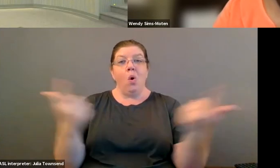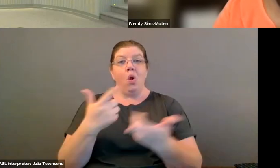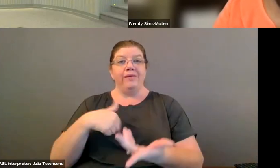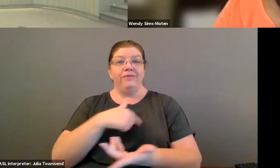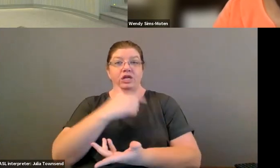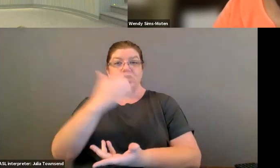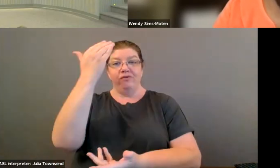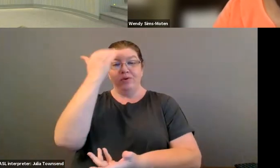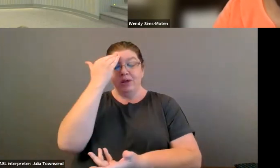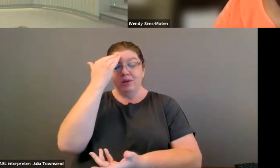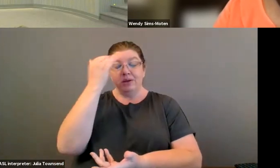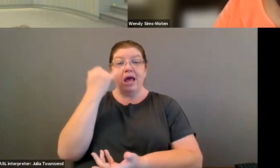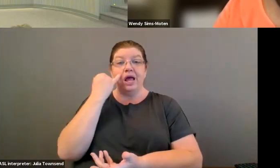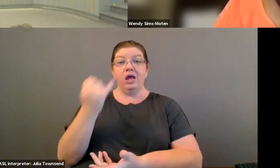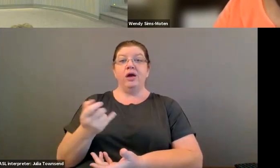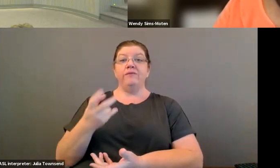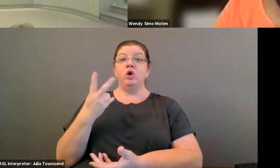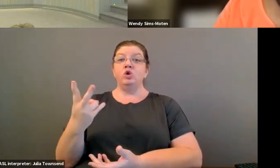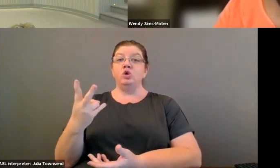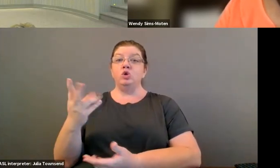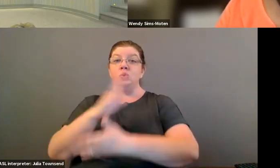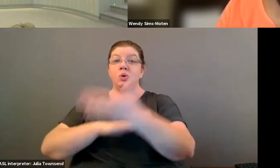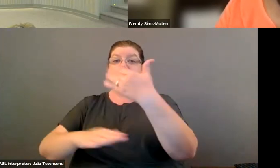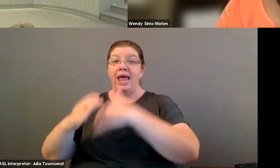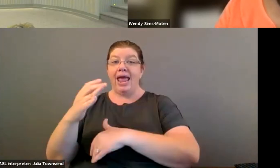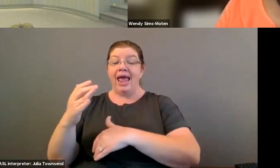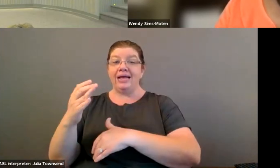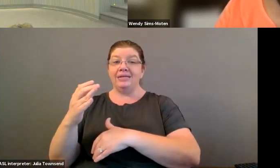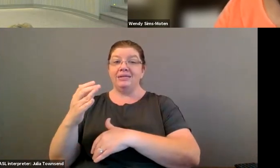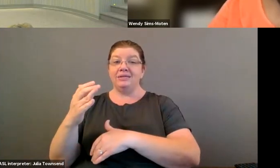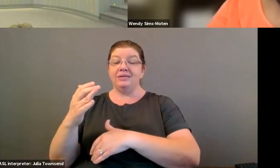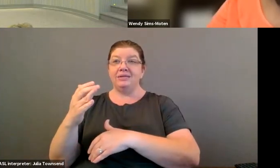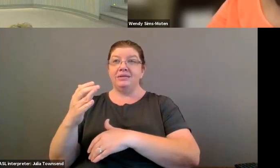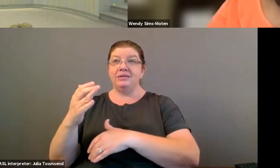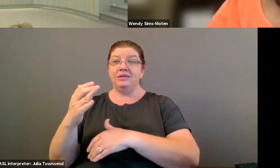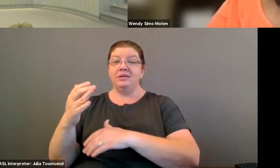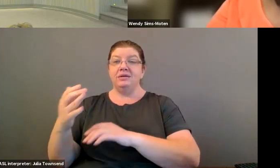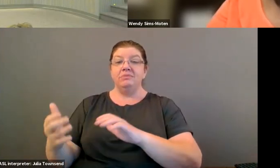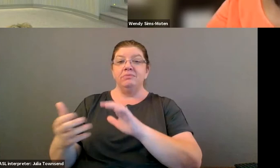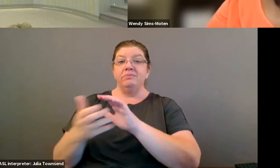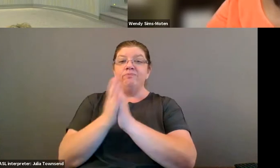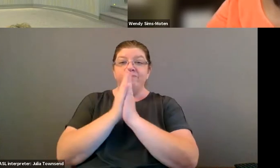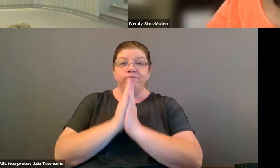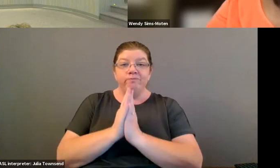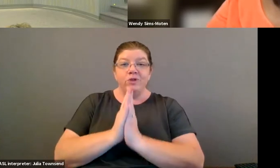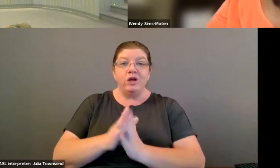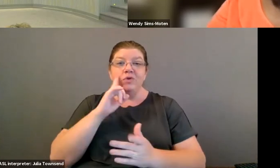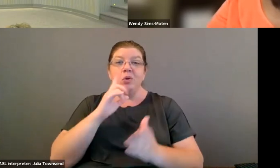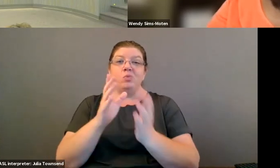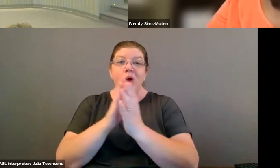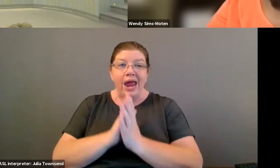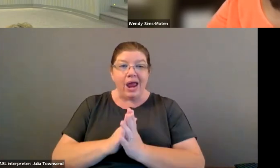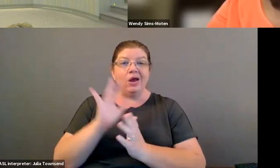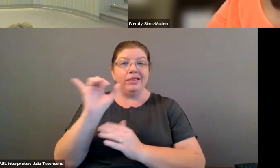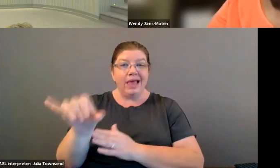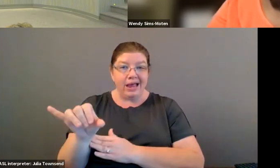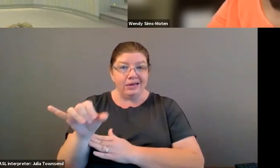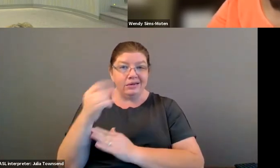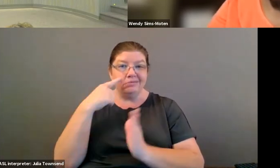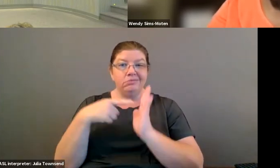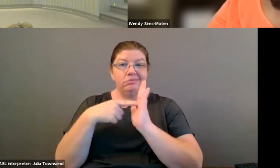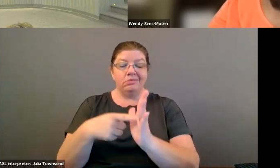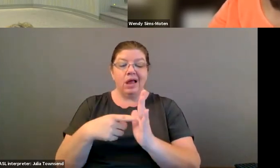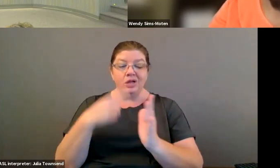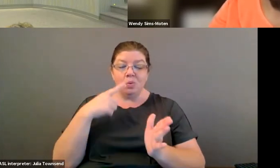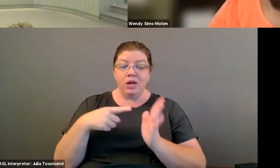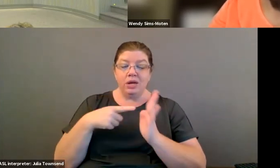the gesture of two hands being put together. The prayer. I want to just